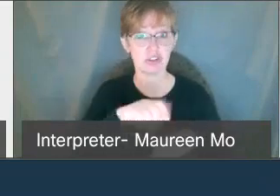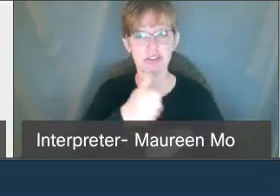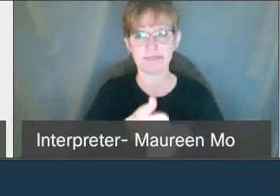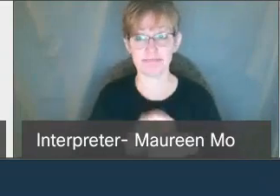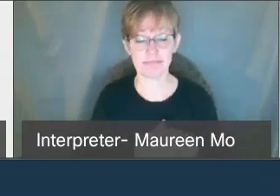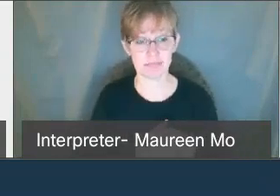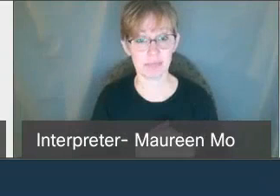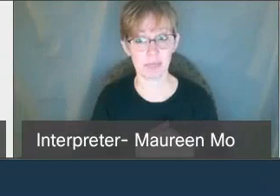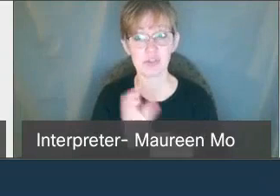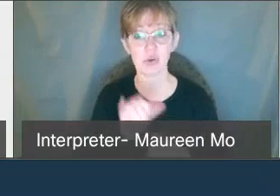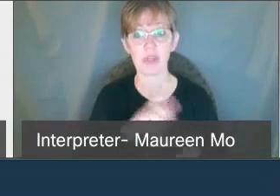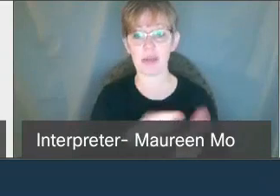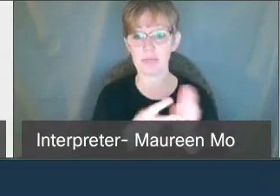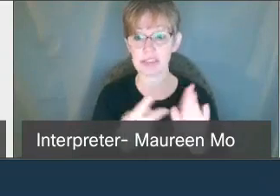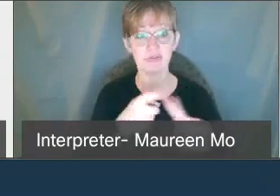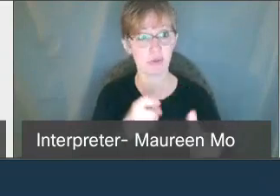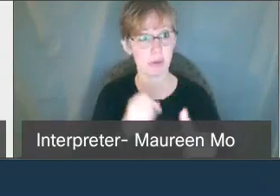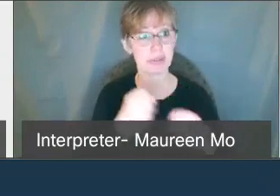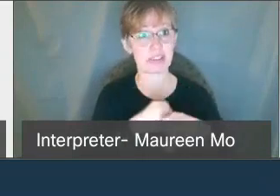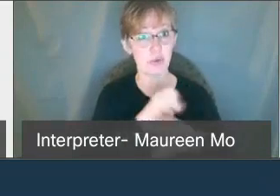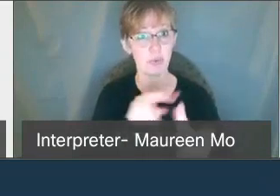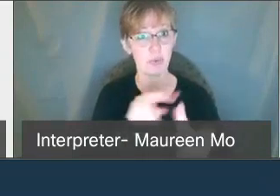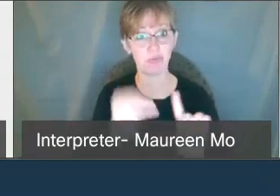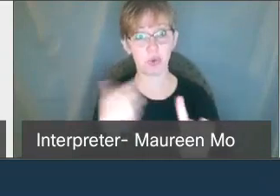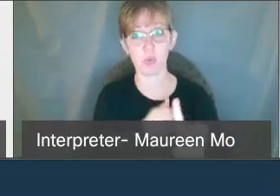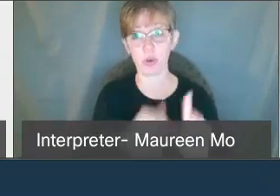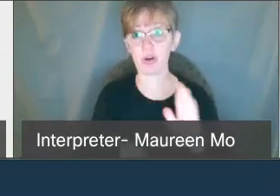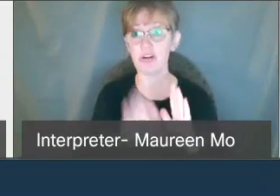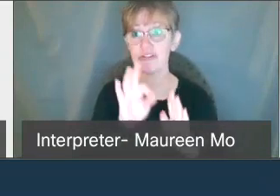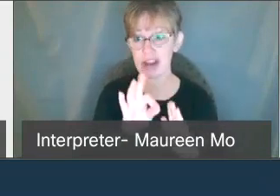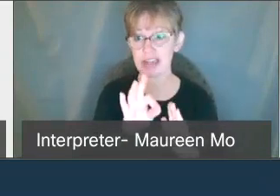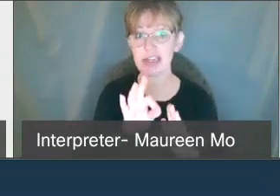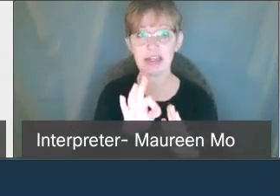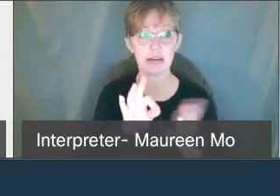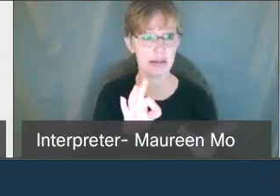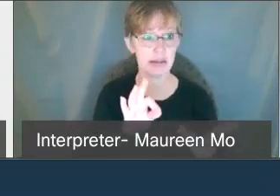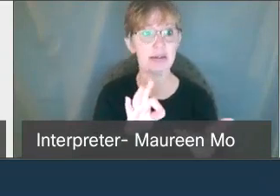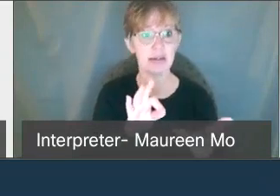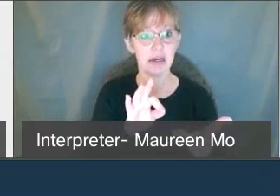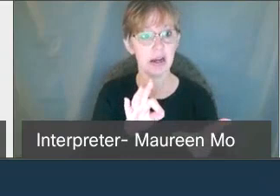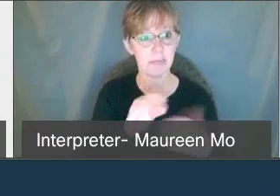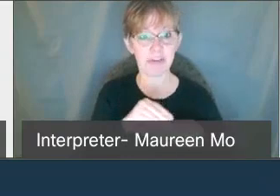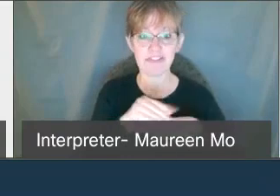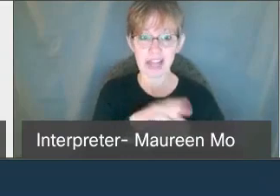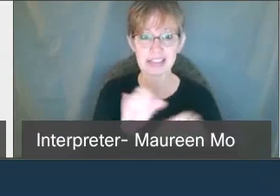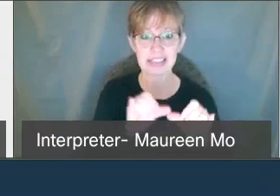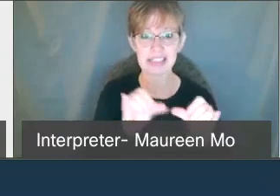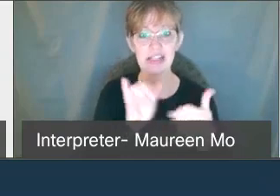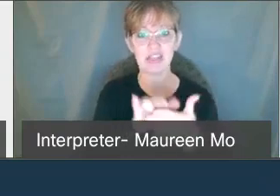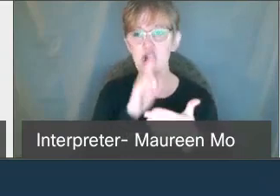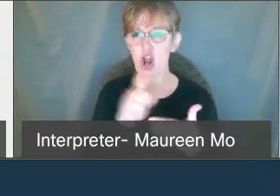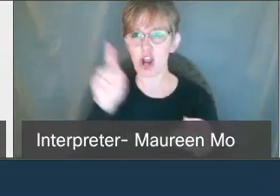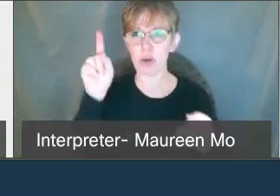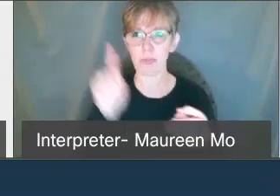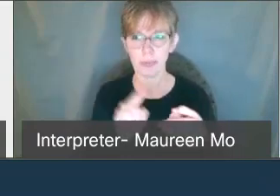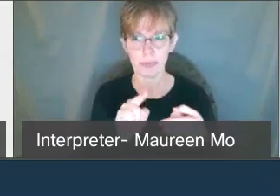from a statistical point of view that we're finding effect sizes that are attenuated or that are made smaller than because